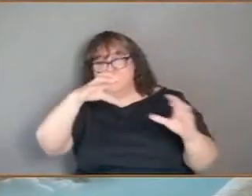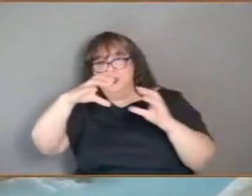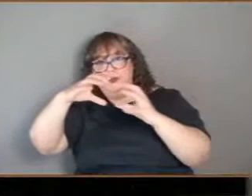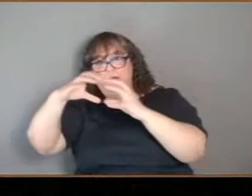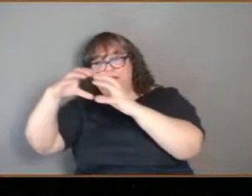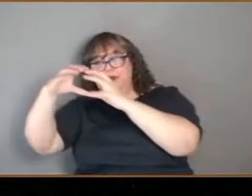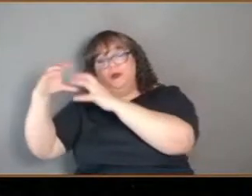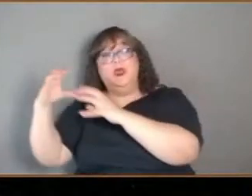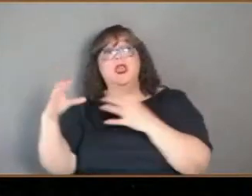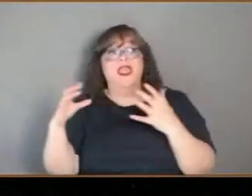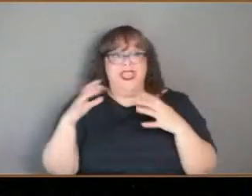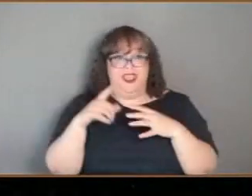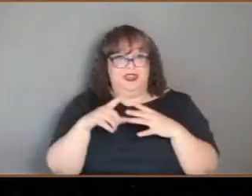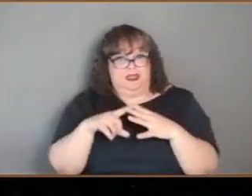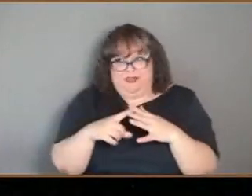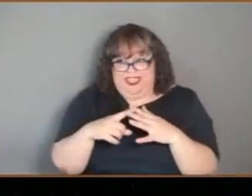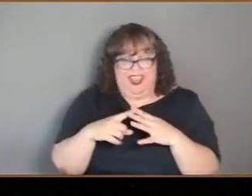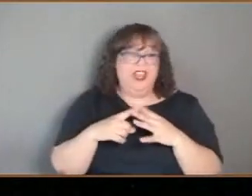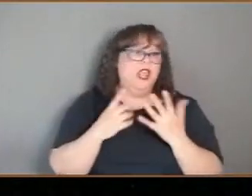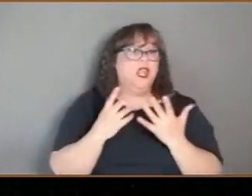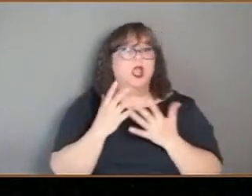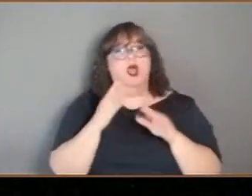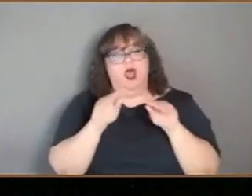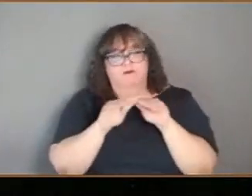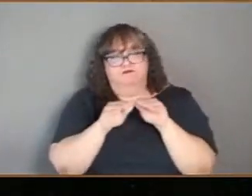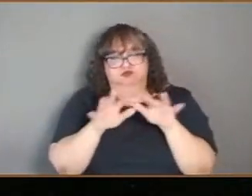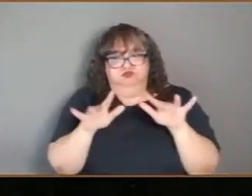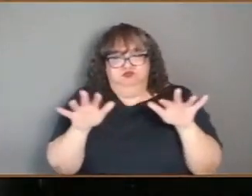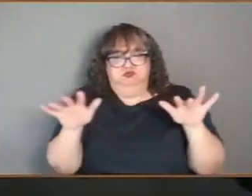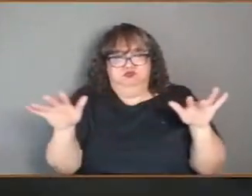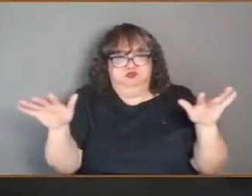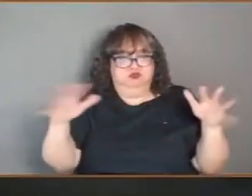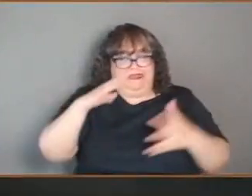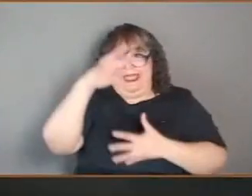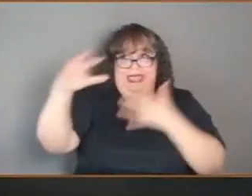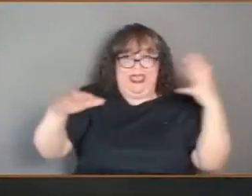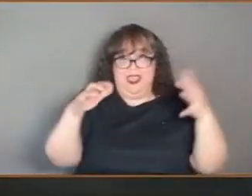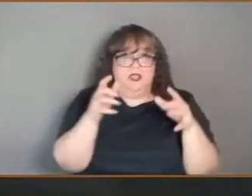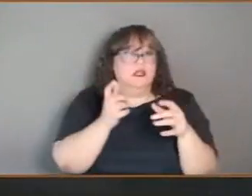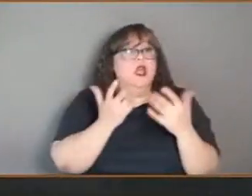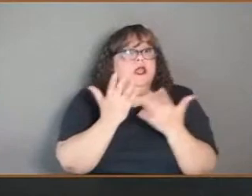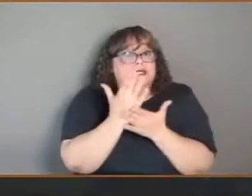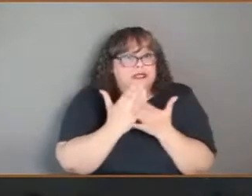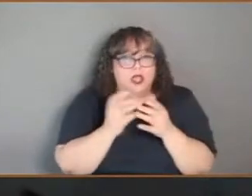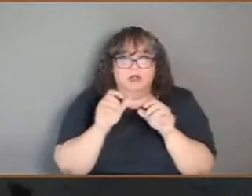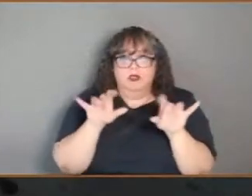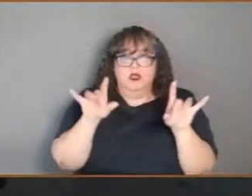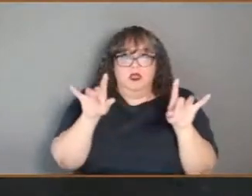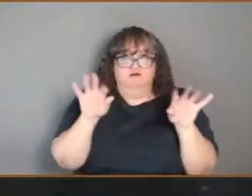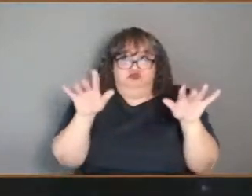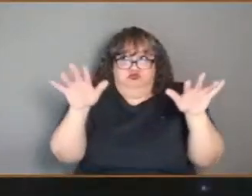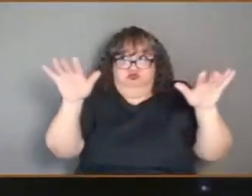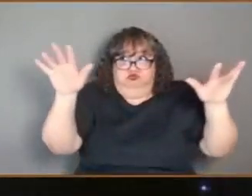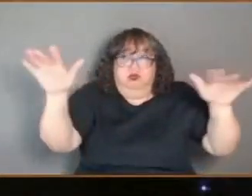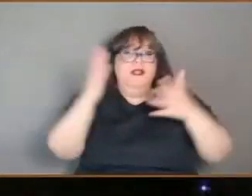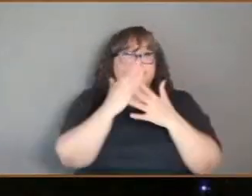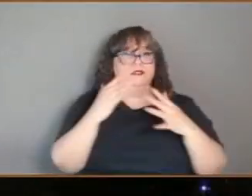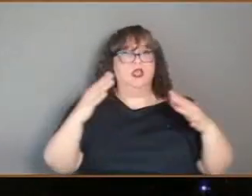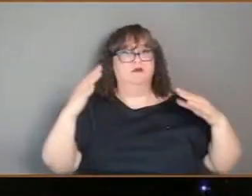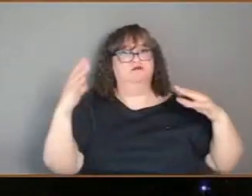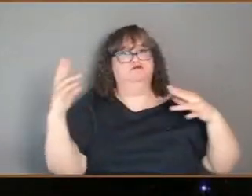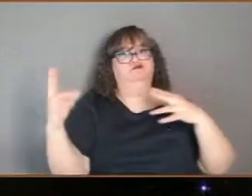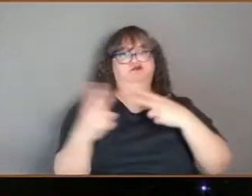bodies were ejected out of the solar system. Others could have been trapped in these Lagrange points. And that's one theory